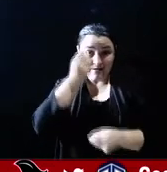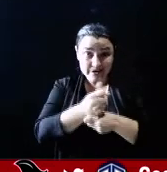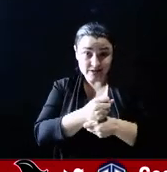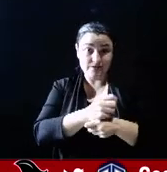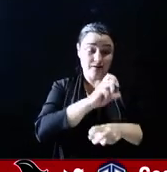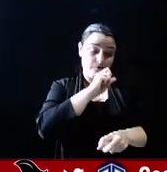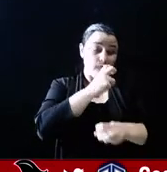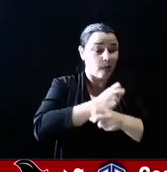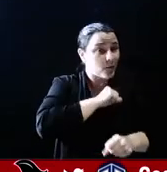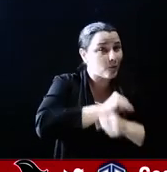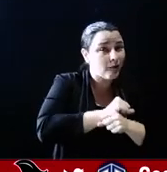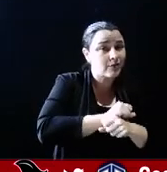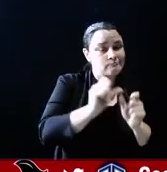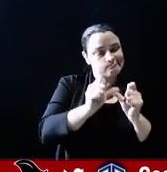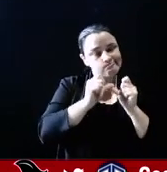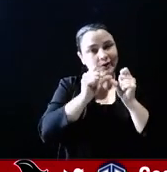procrastination.